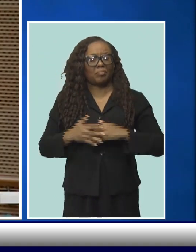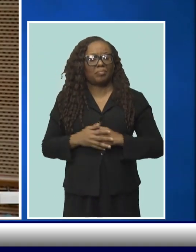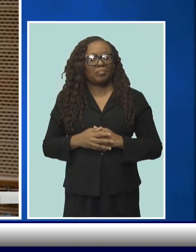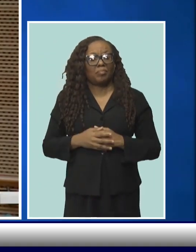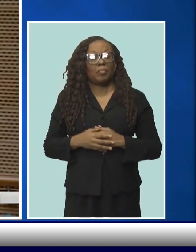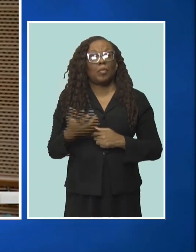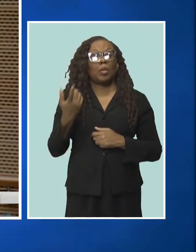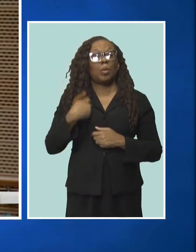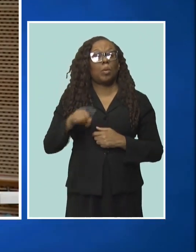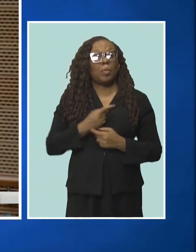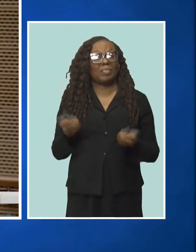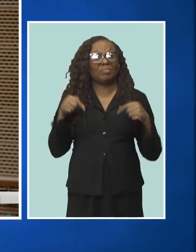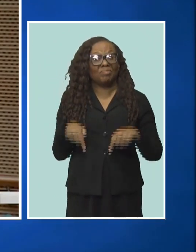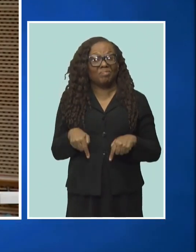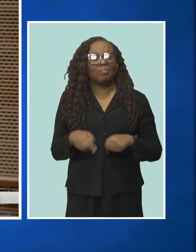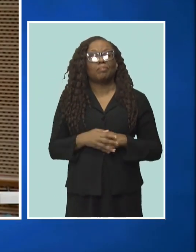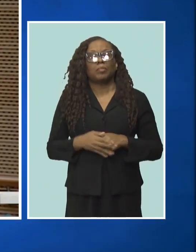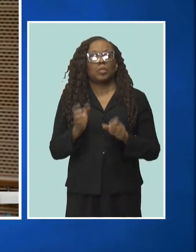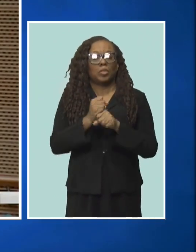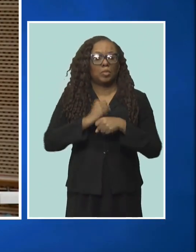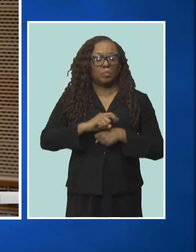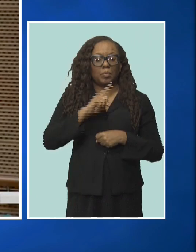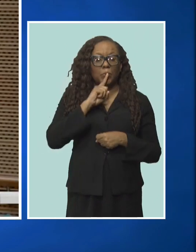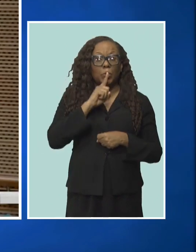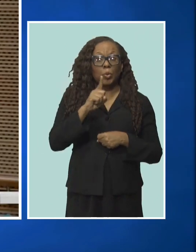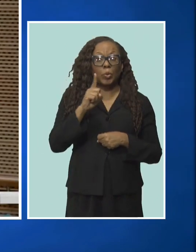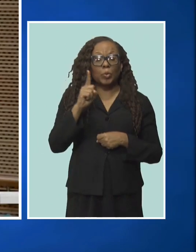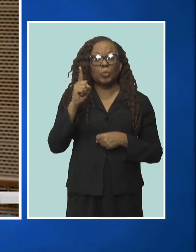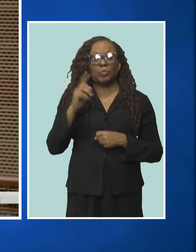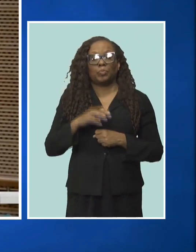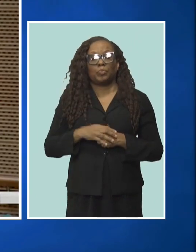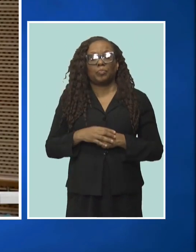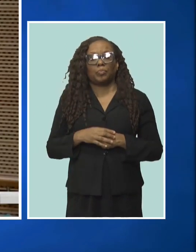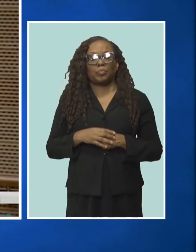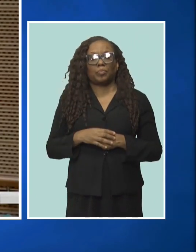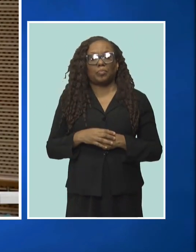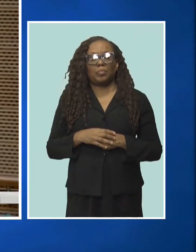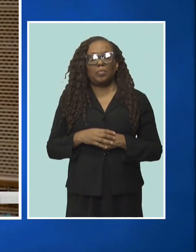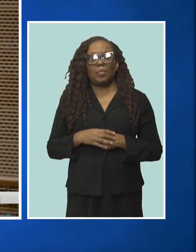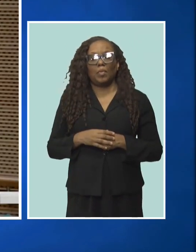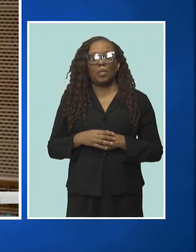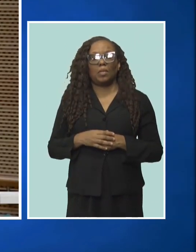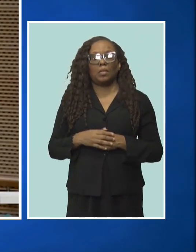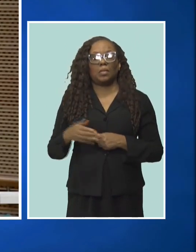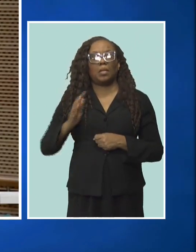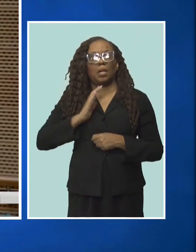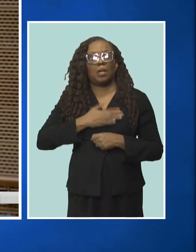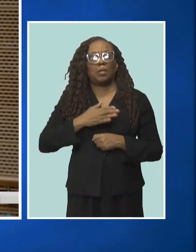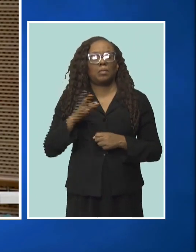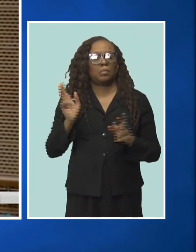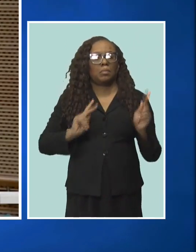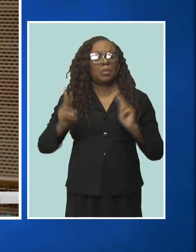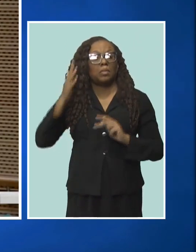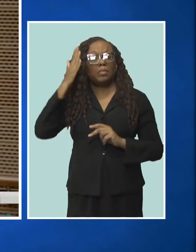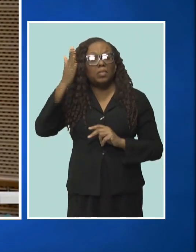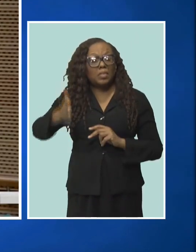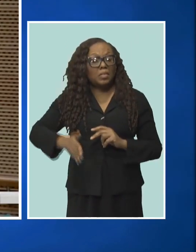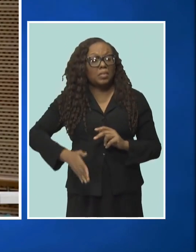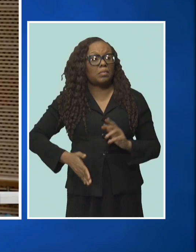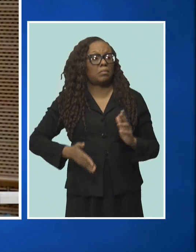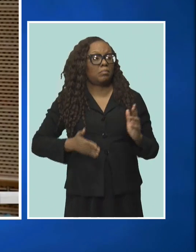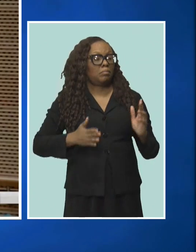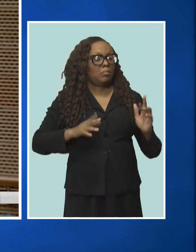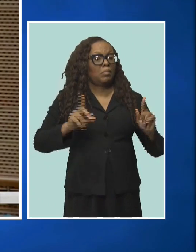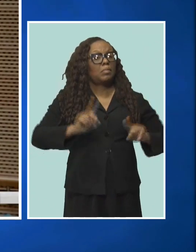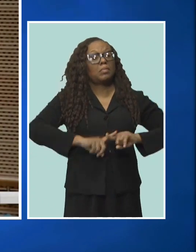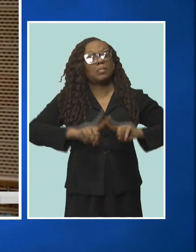We have come to ensure that the very futures of our people are different